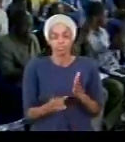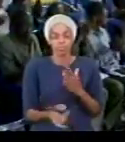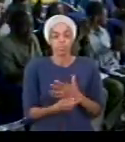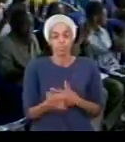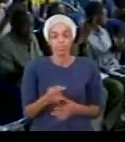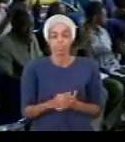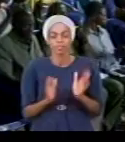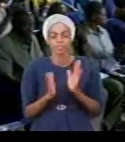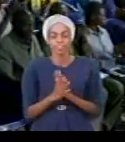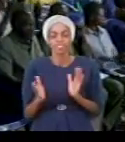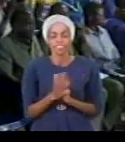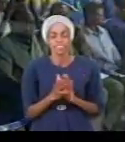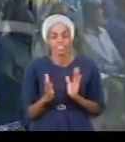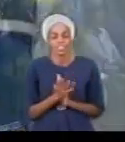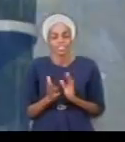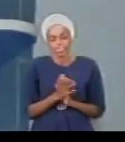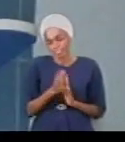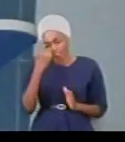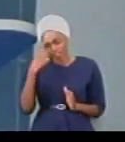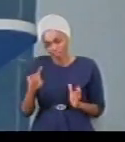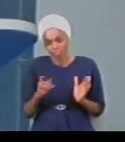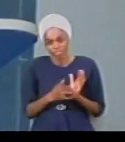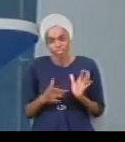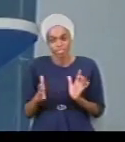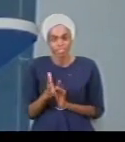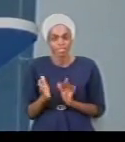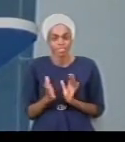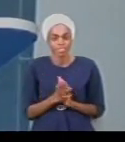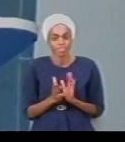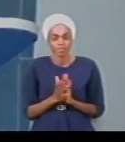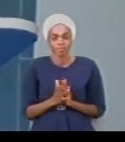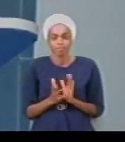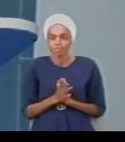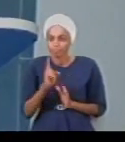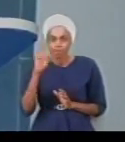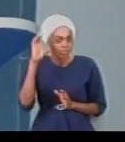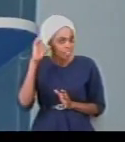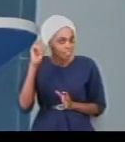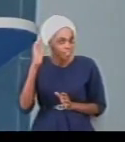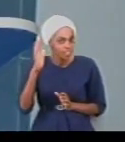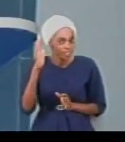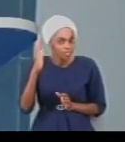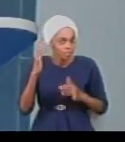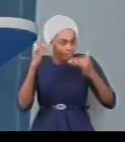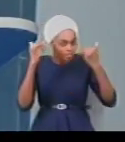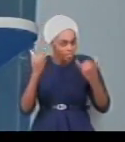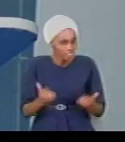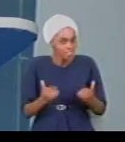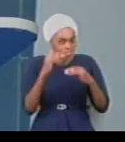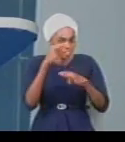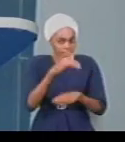Did you hear that testimony tonight? From this Alpha location, somebody's ear has been